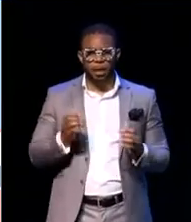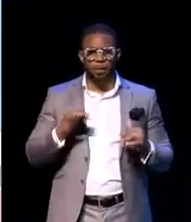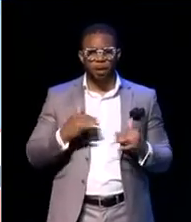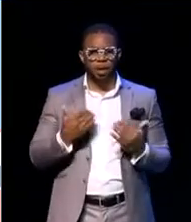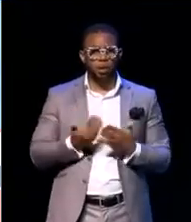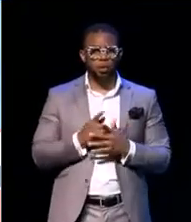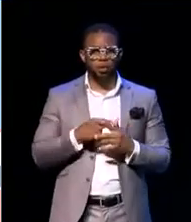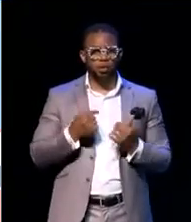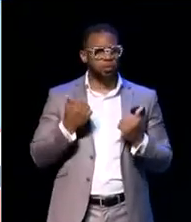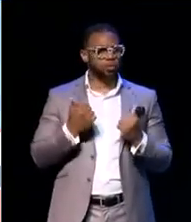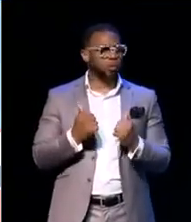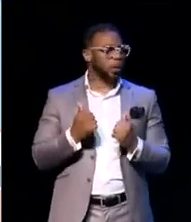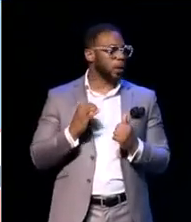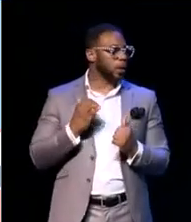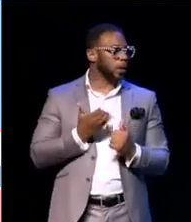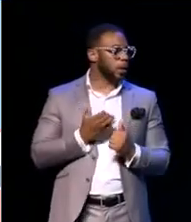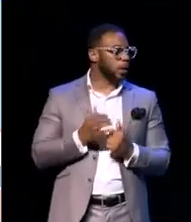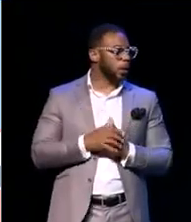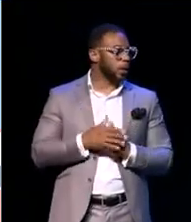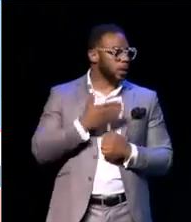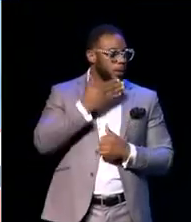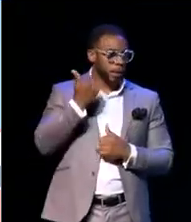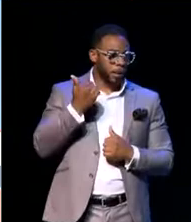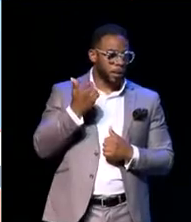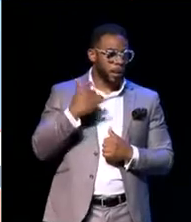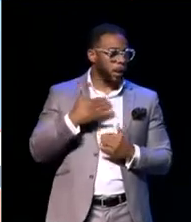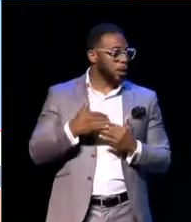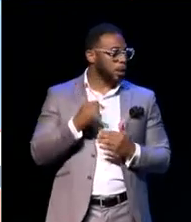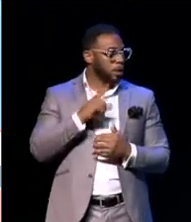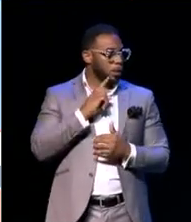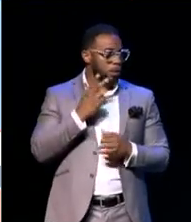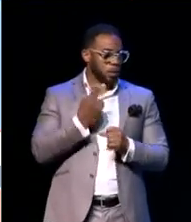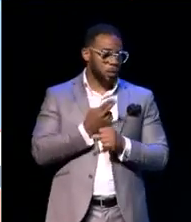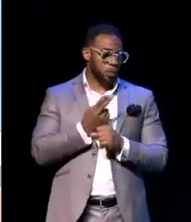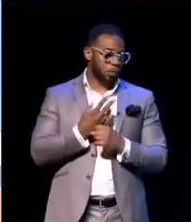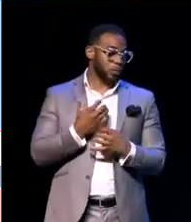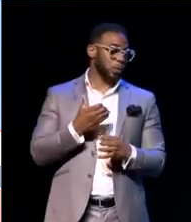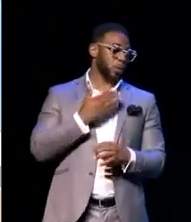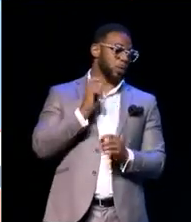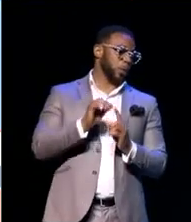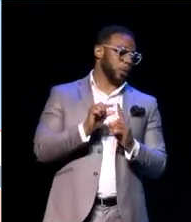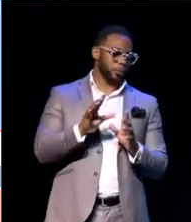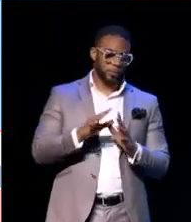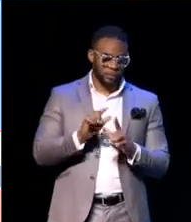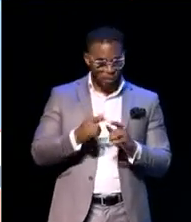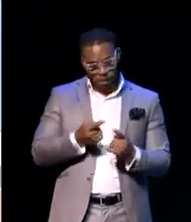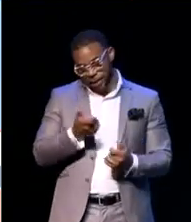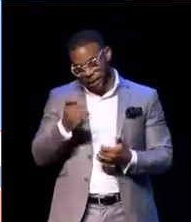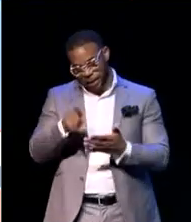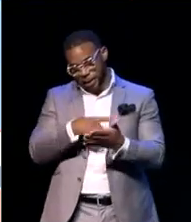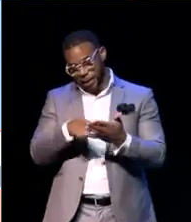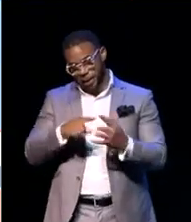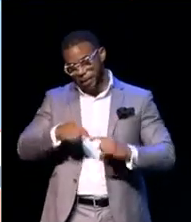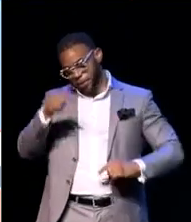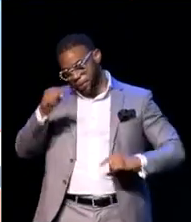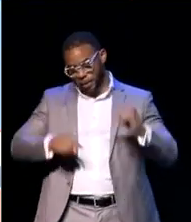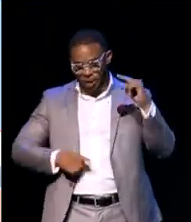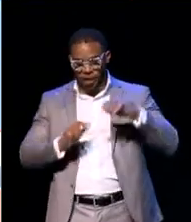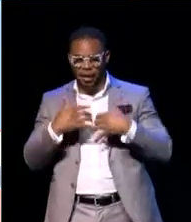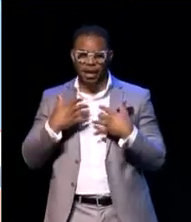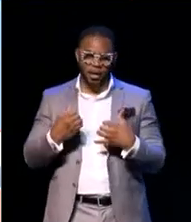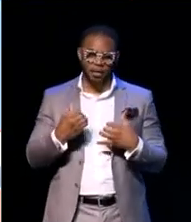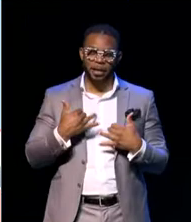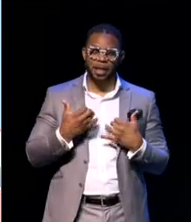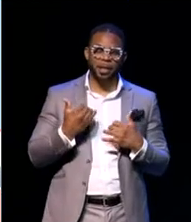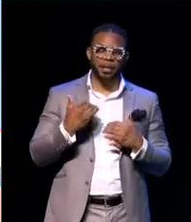of us are new to trying our best, I was almost going to use a stronger word, to eliminate disparities in health